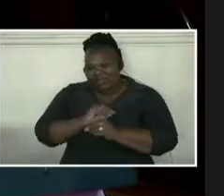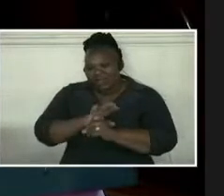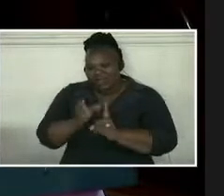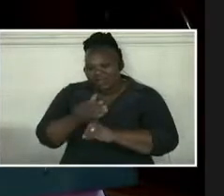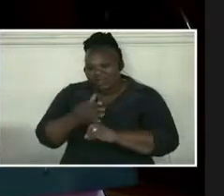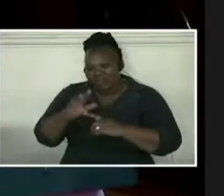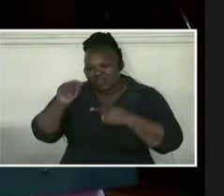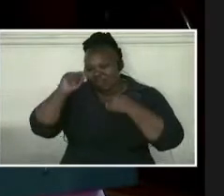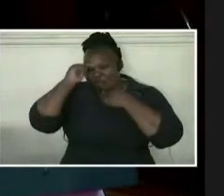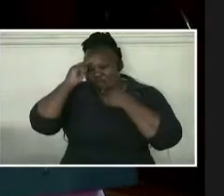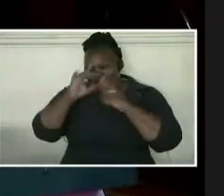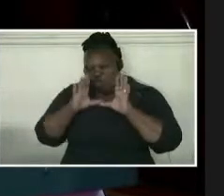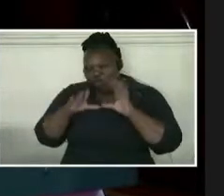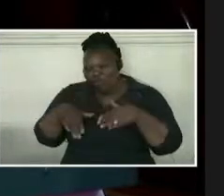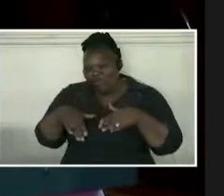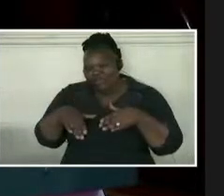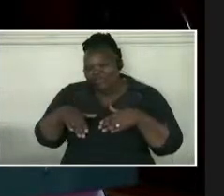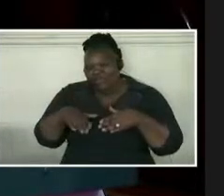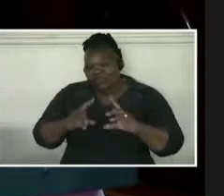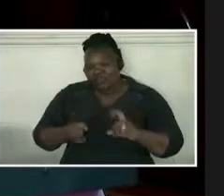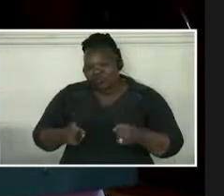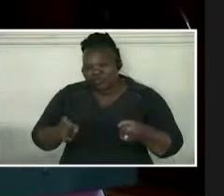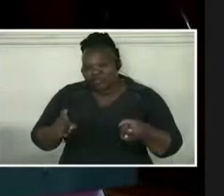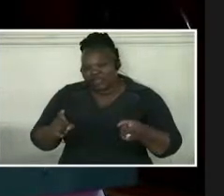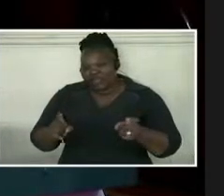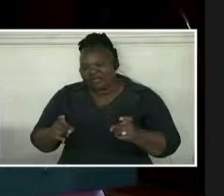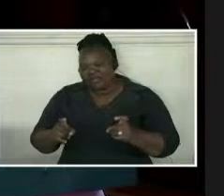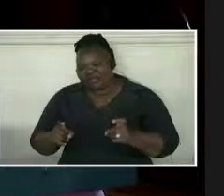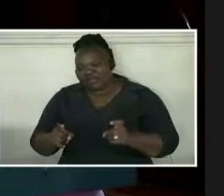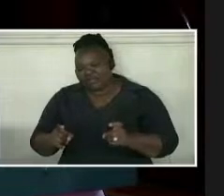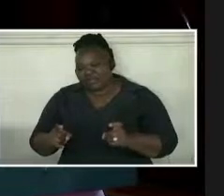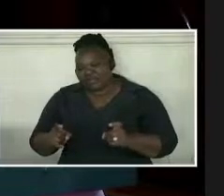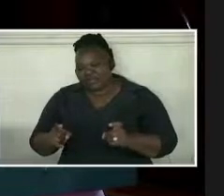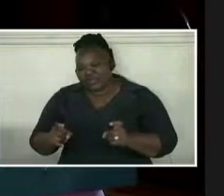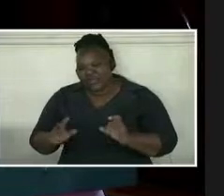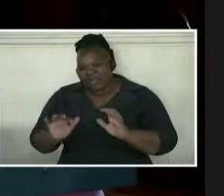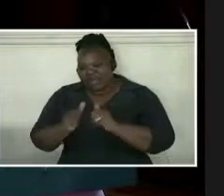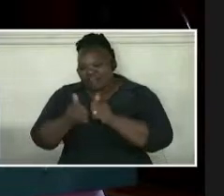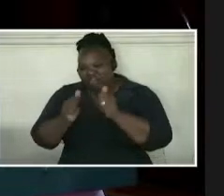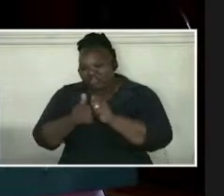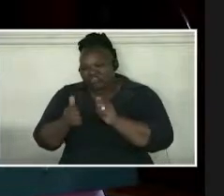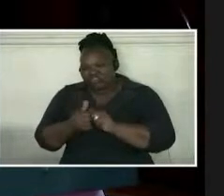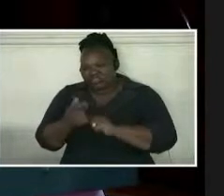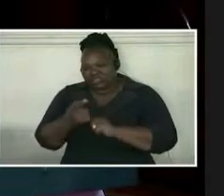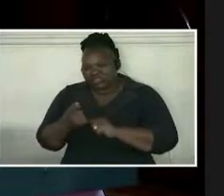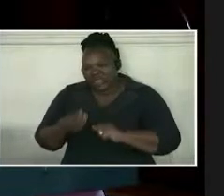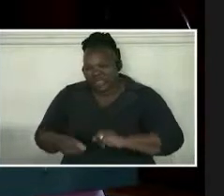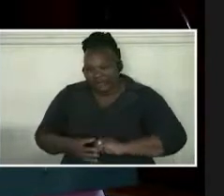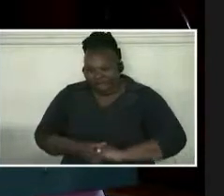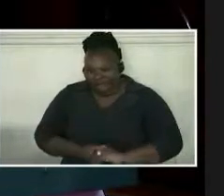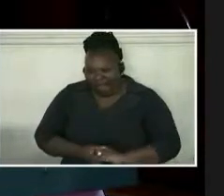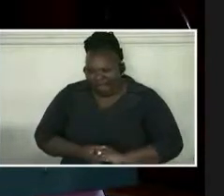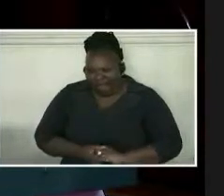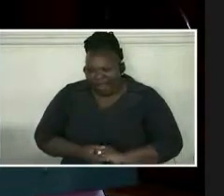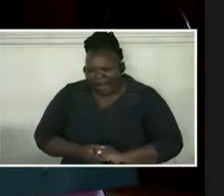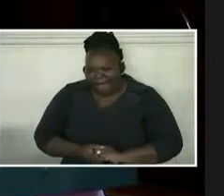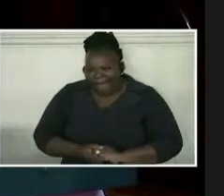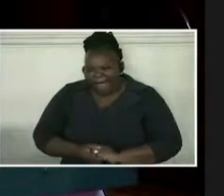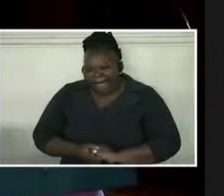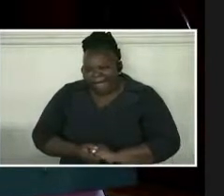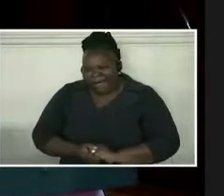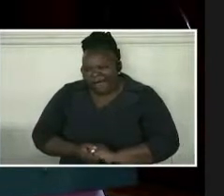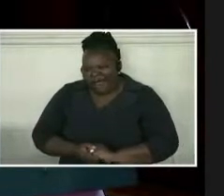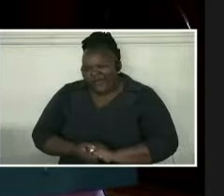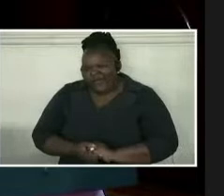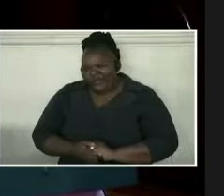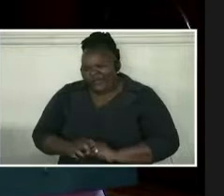committee to bring them up to speed up the latest challenges uh and of the